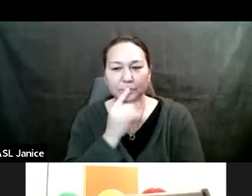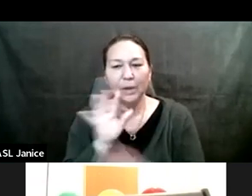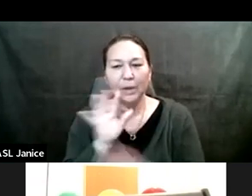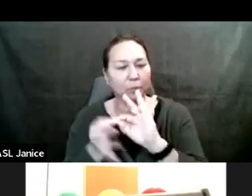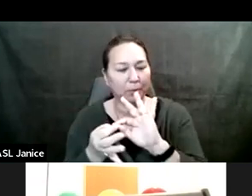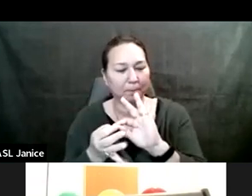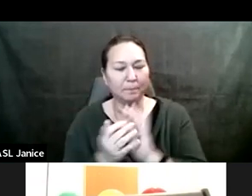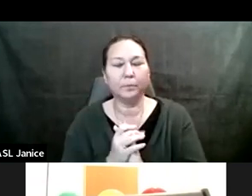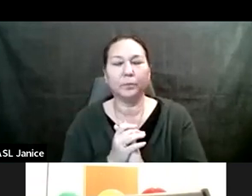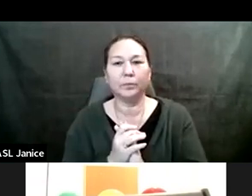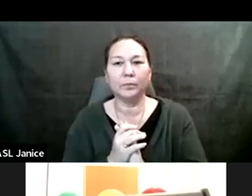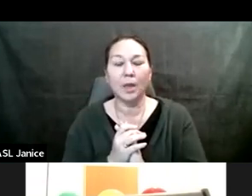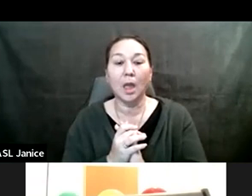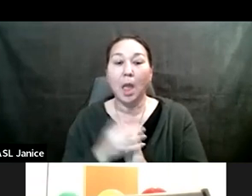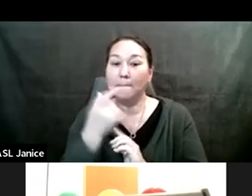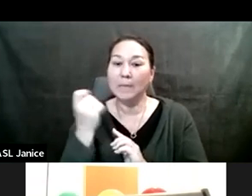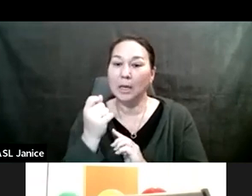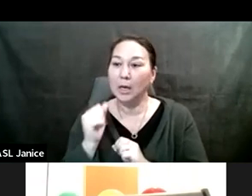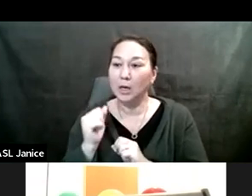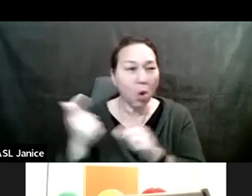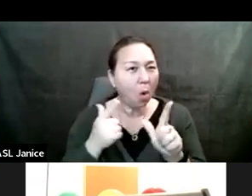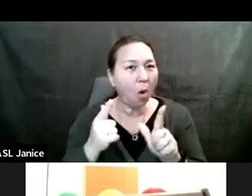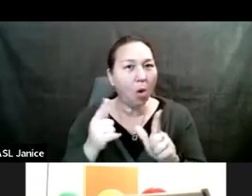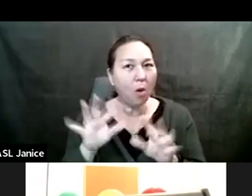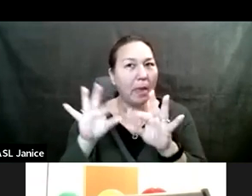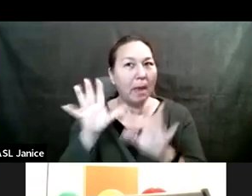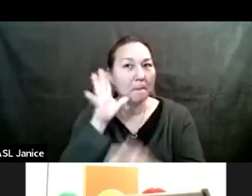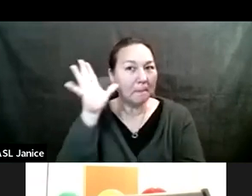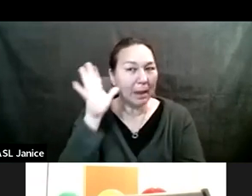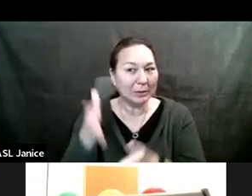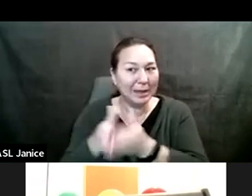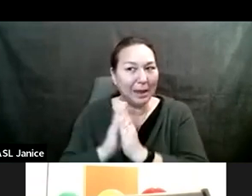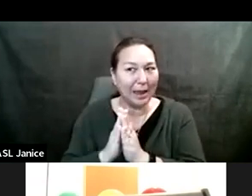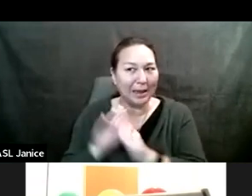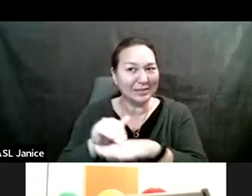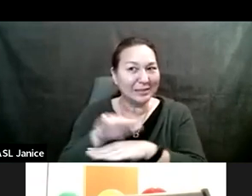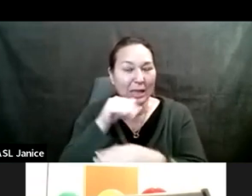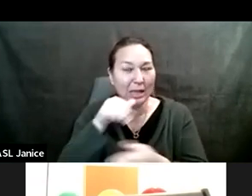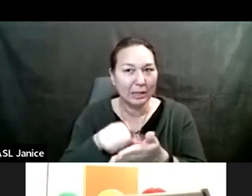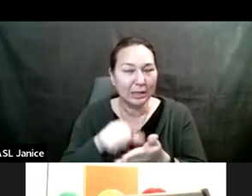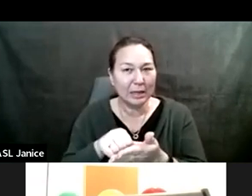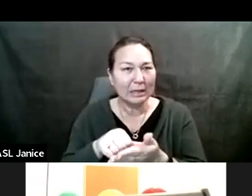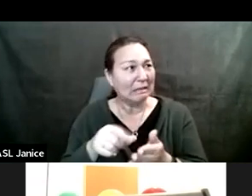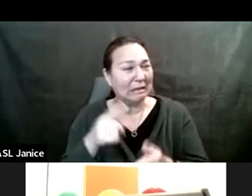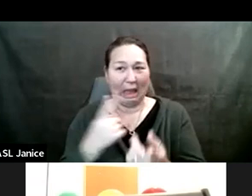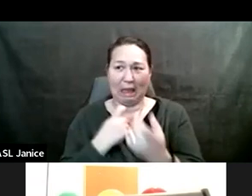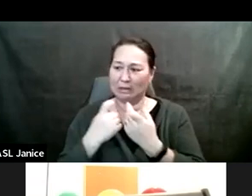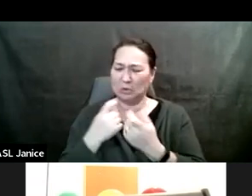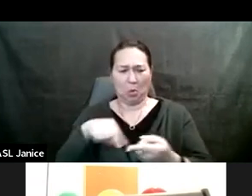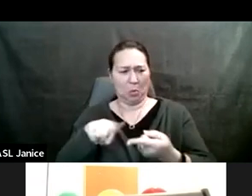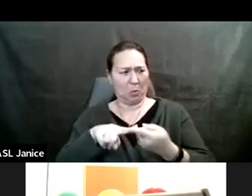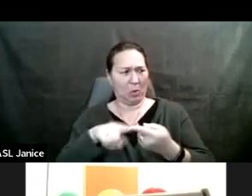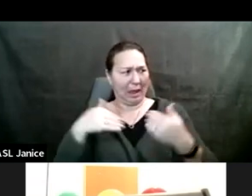because a lot of parents ask they send letters they want to know when they're going to have programs for their children